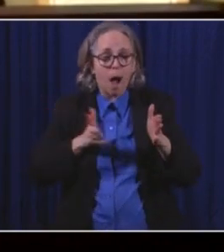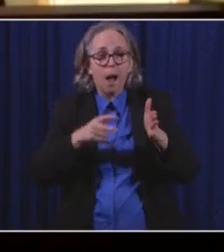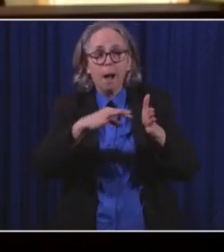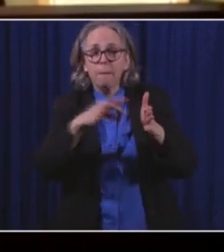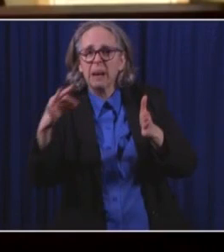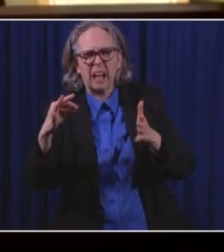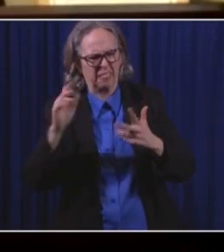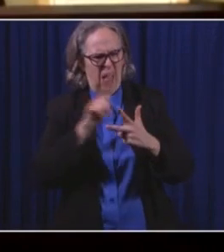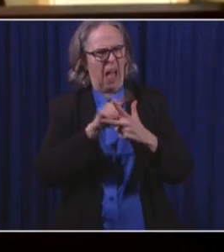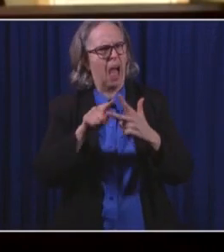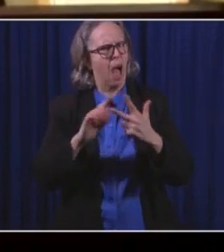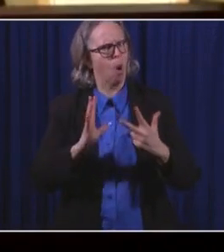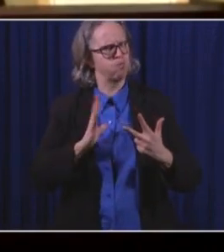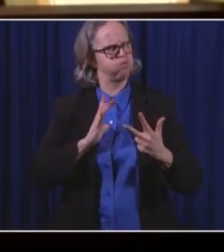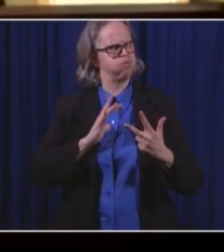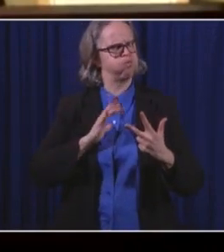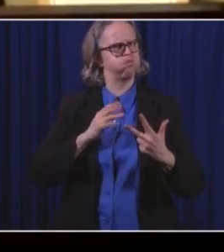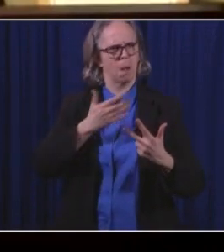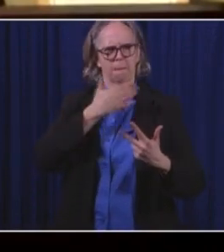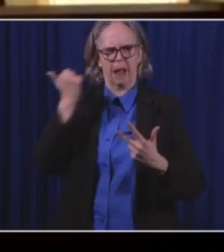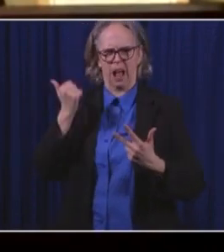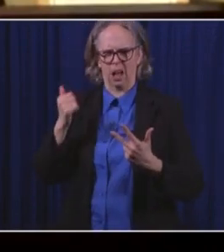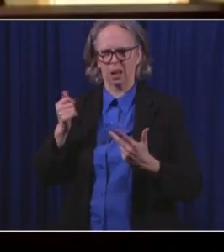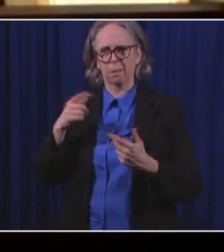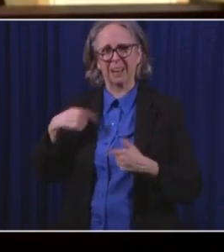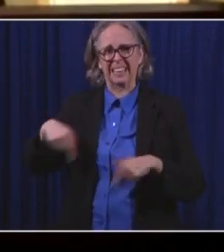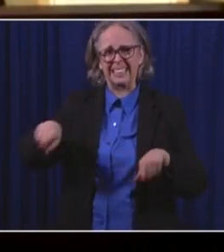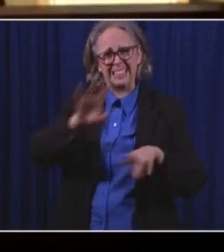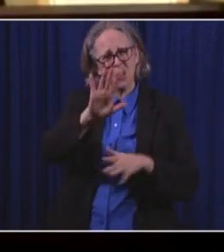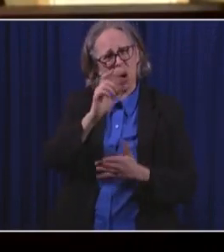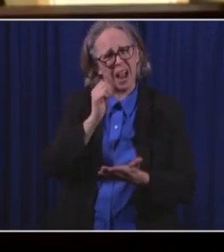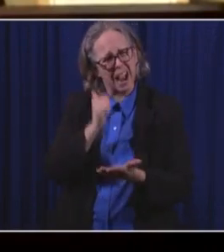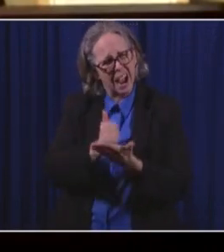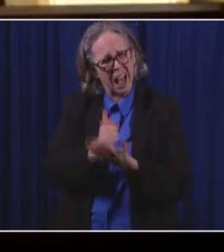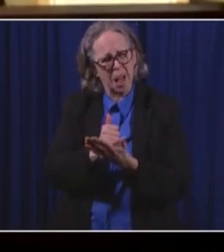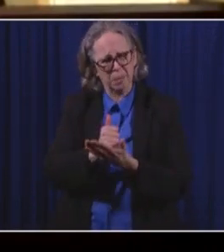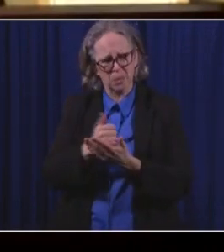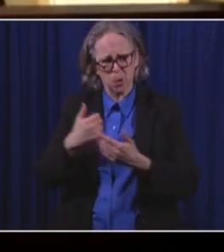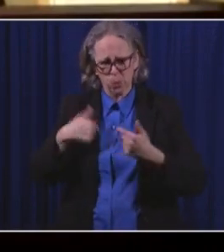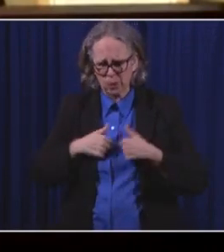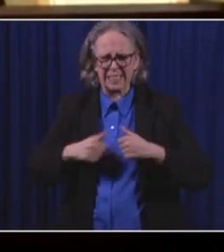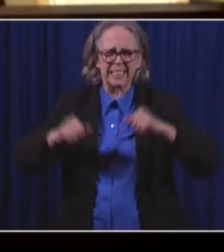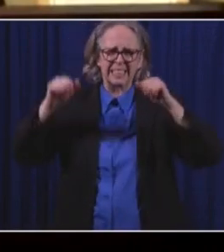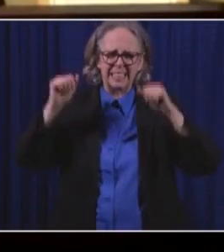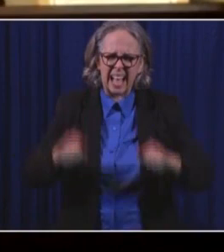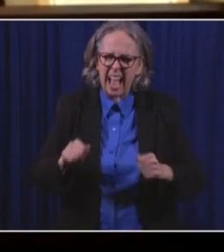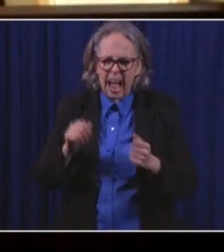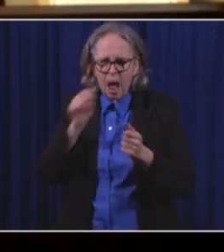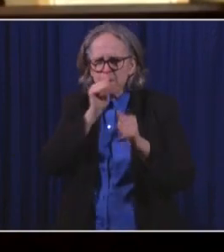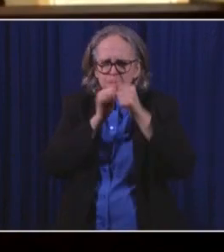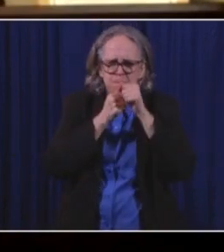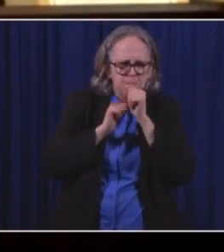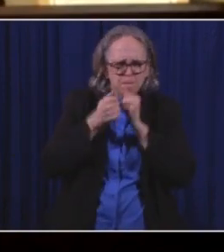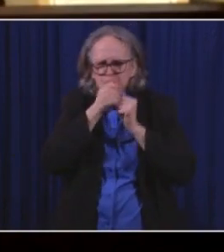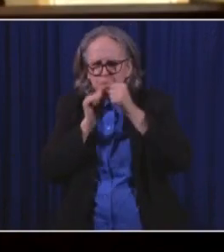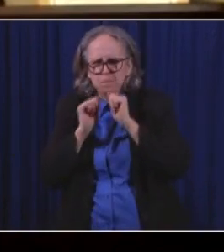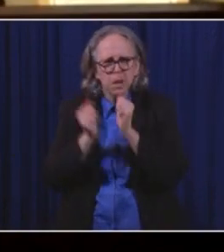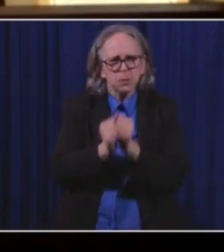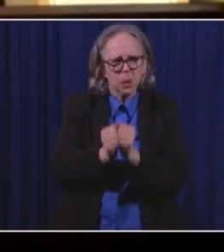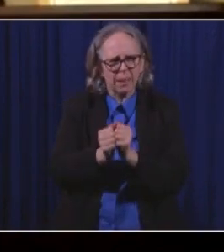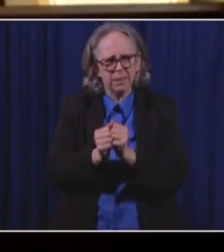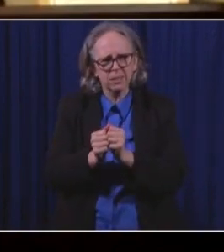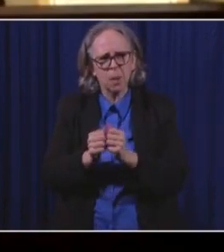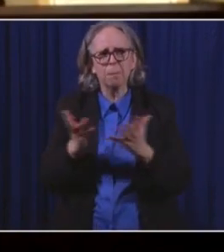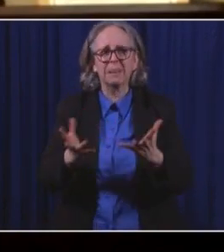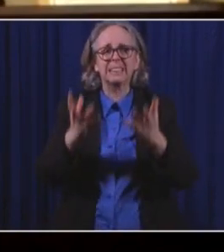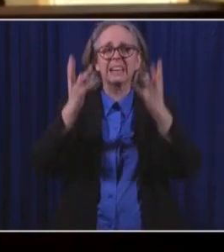your help, Ohio. We definitely need your help to get through this. We can do it. We can get through this phase together. So please don't eat or drink with anyone